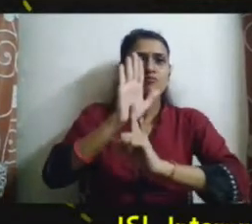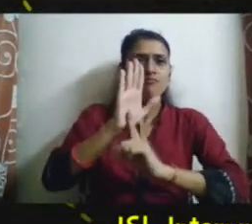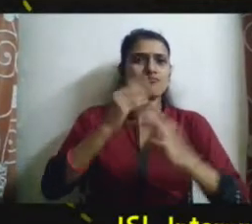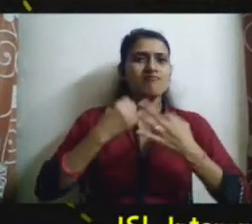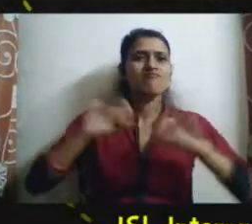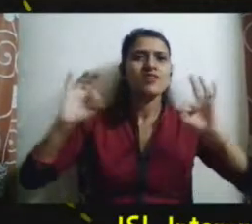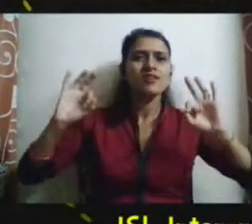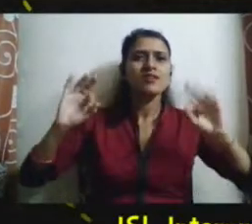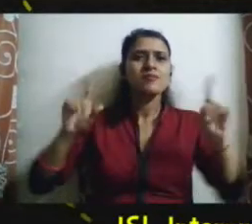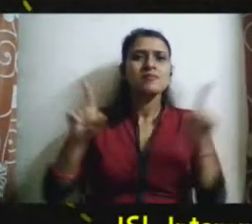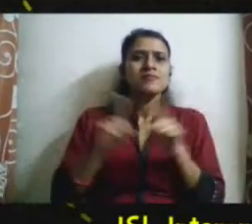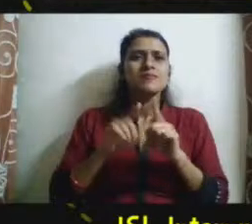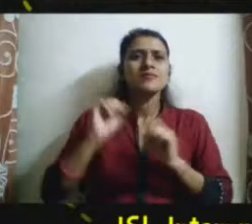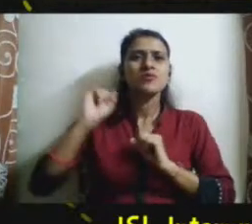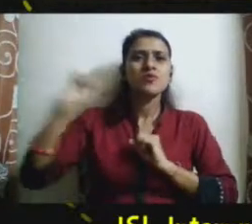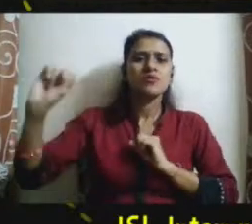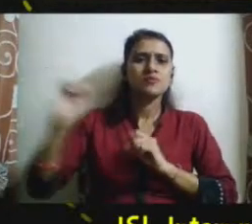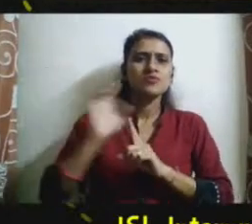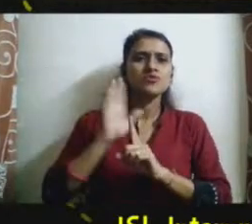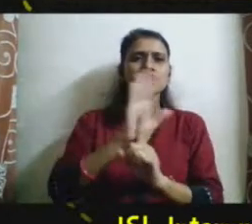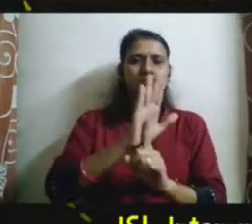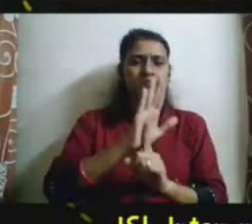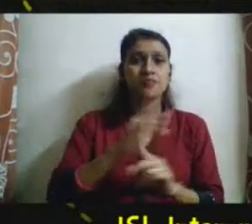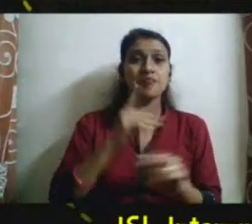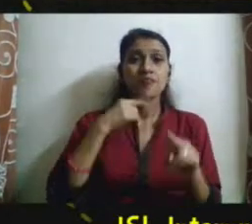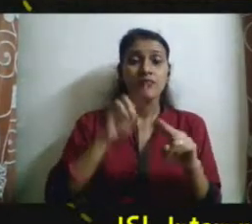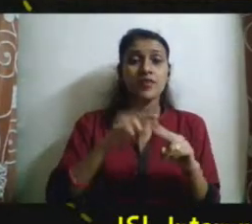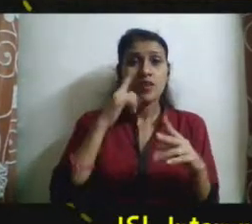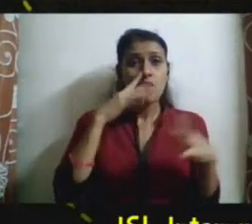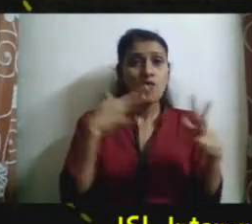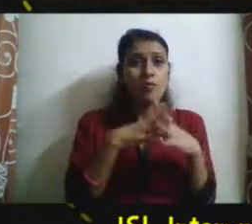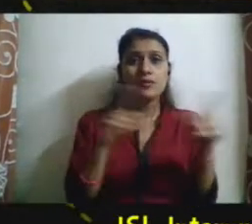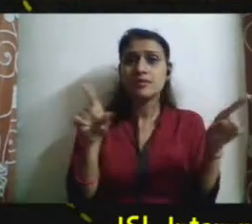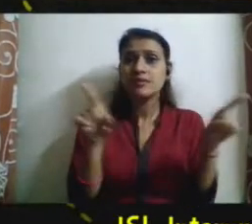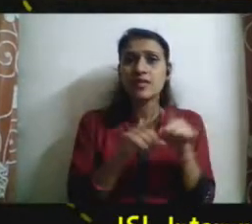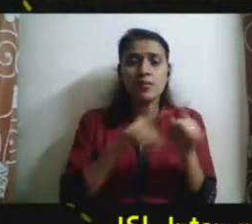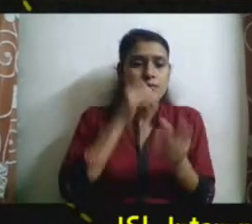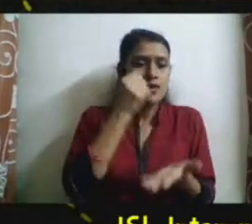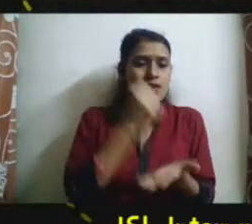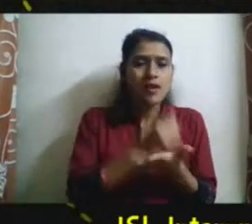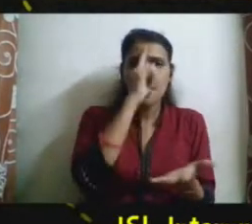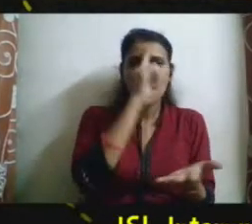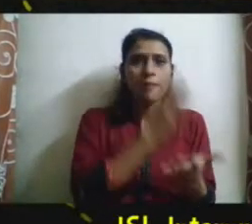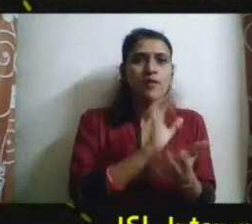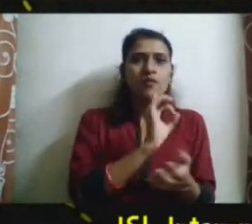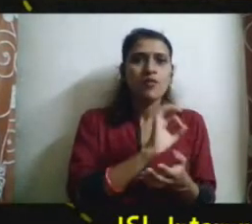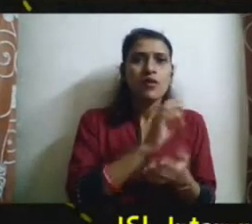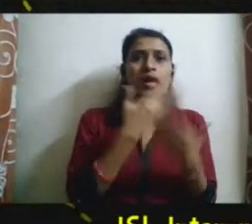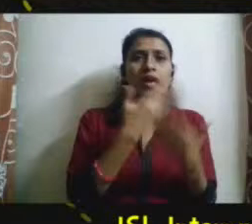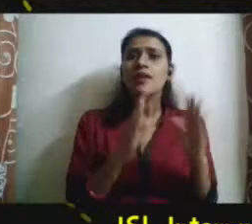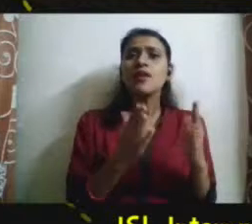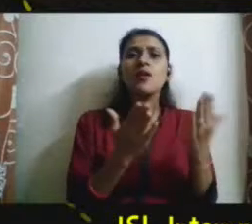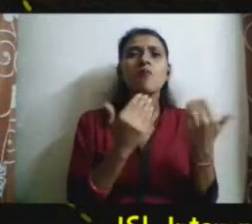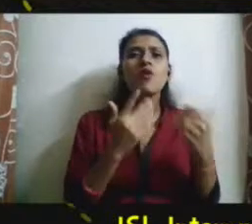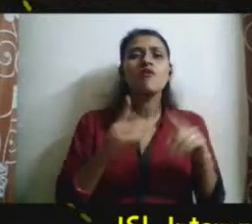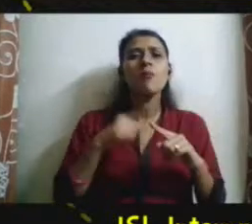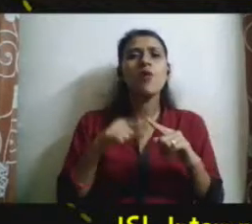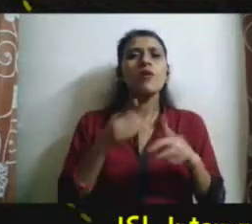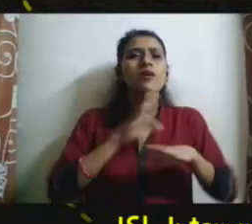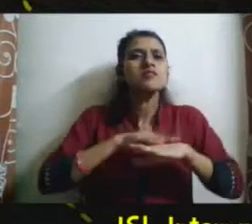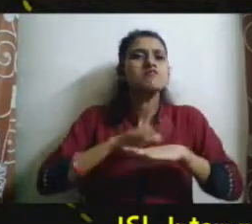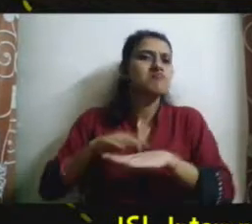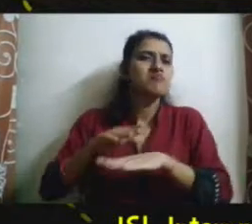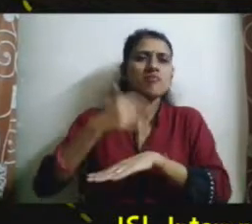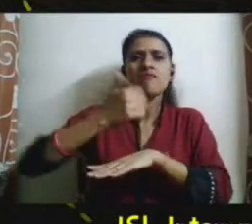And if a woman does not have certain kinds of rights, we believe that she has no possibility of experiencing a